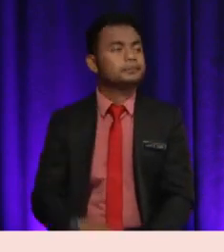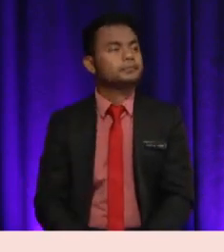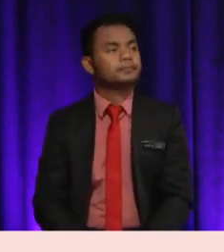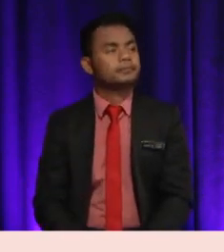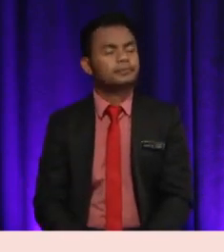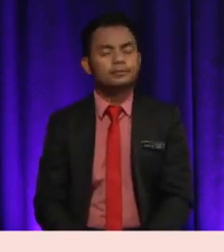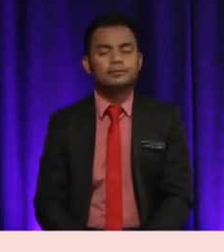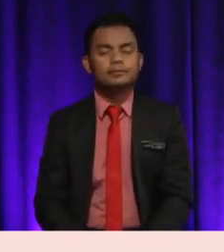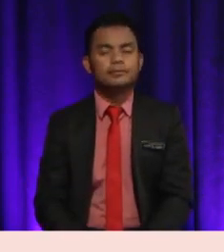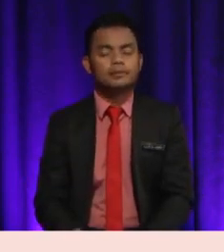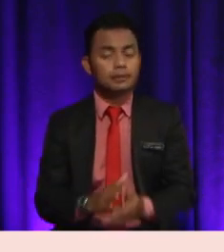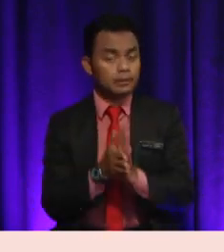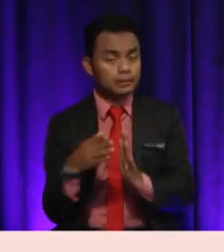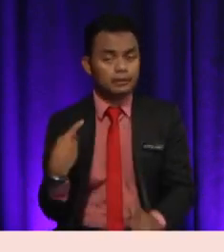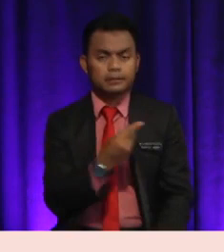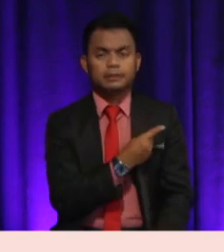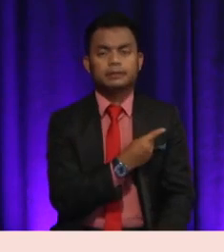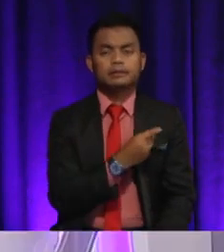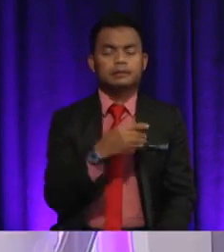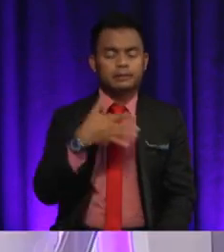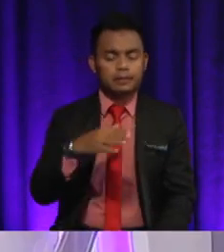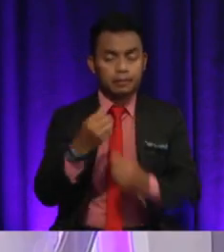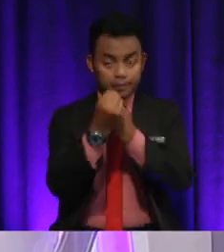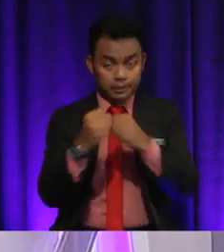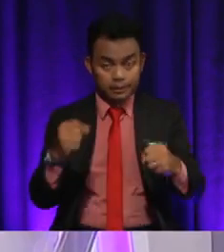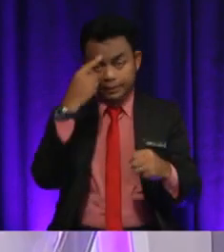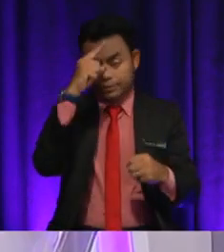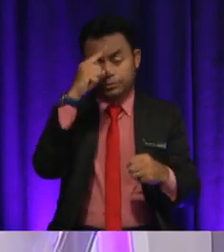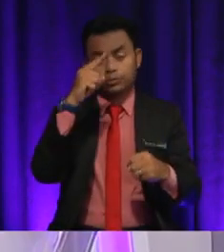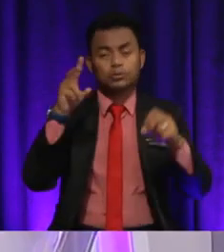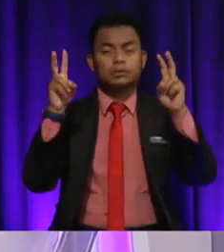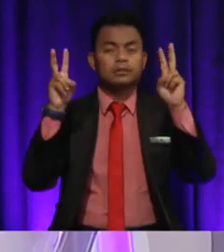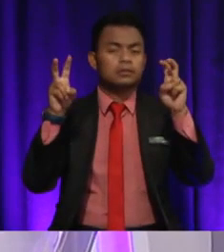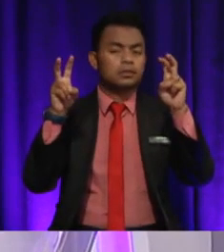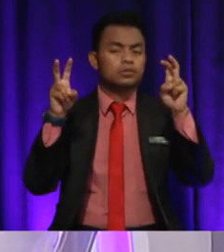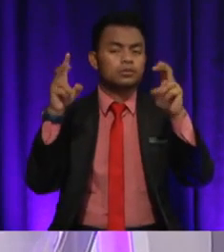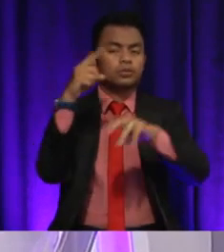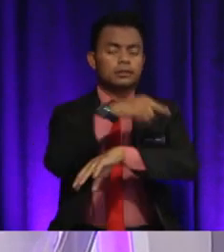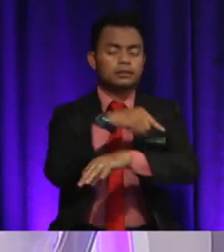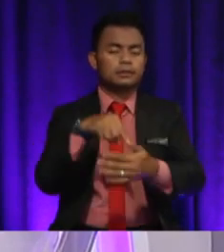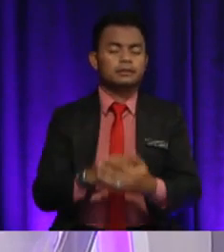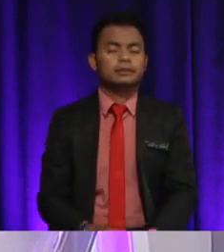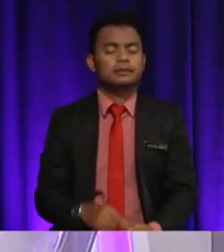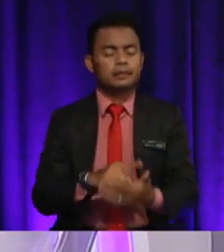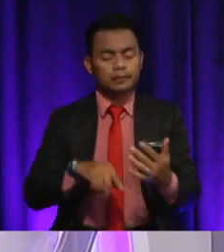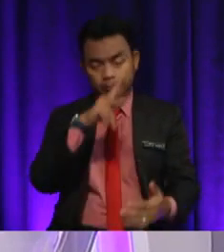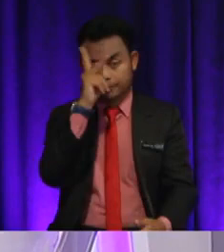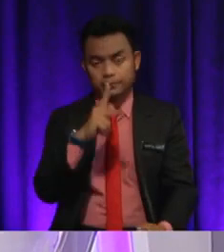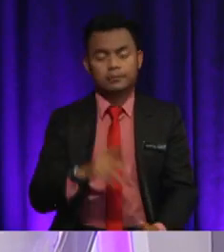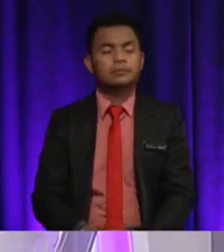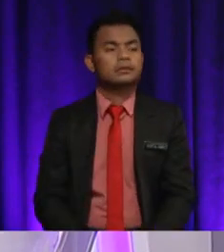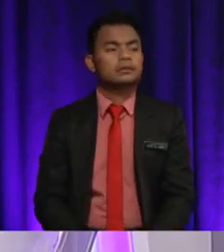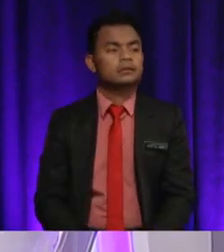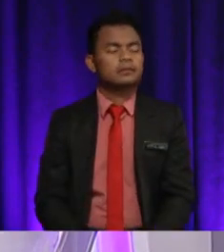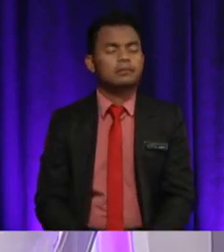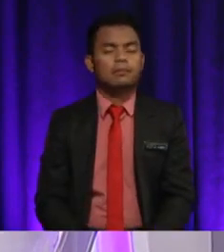Okay, teacher Liana, we are ready for our next topic for today. Can you please share with us what are the tips and strategies for this